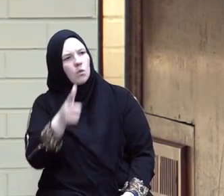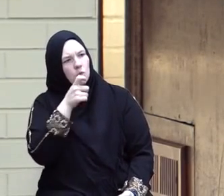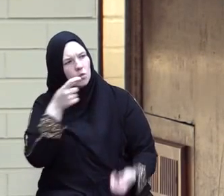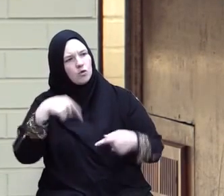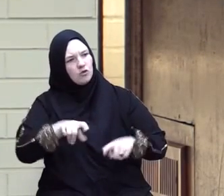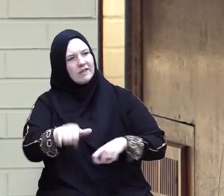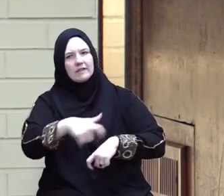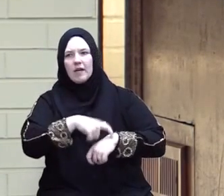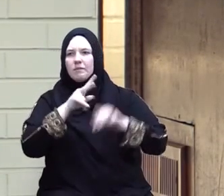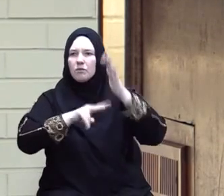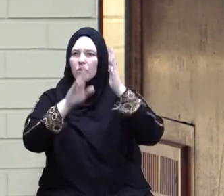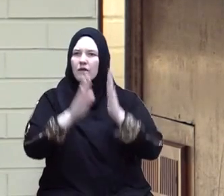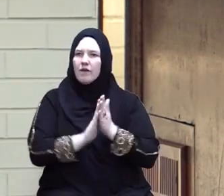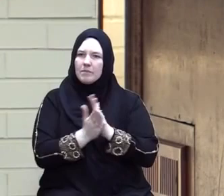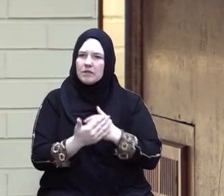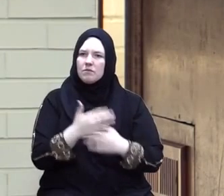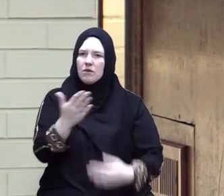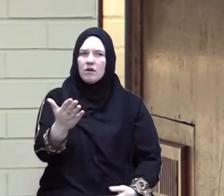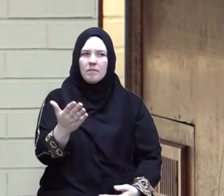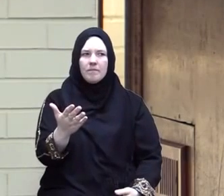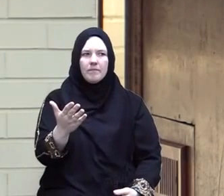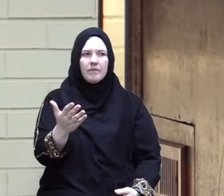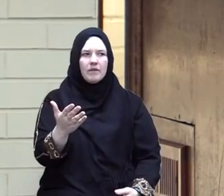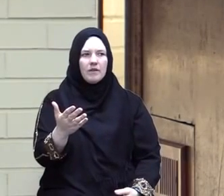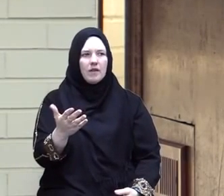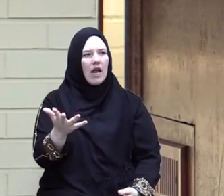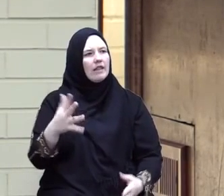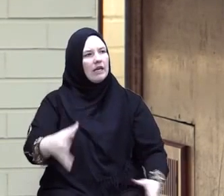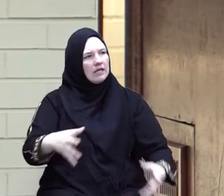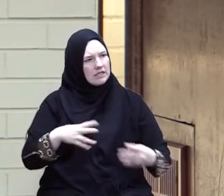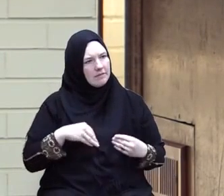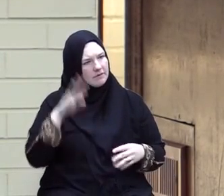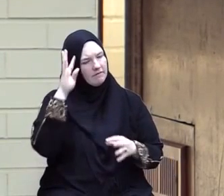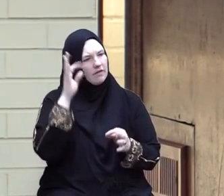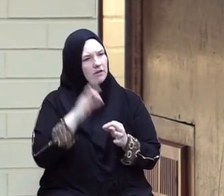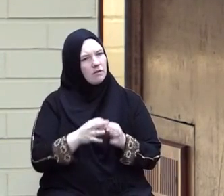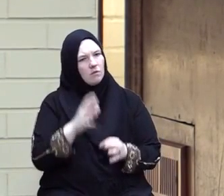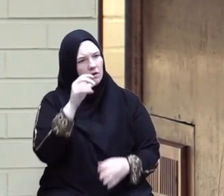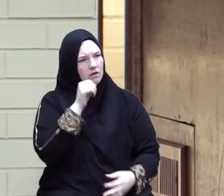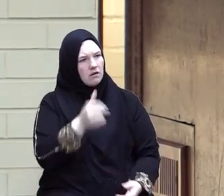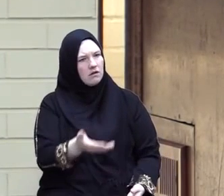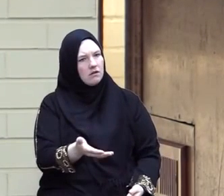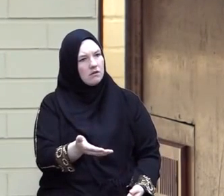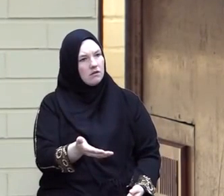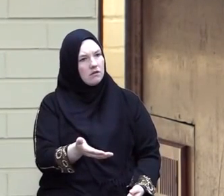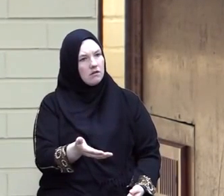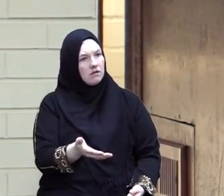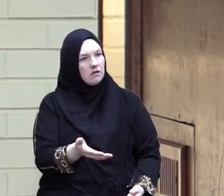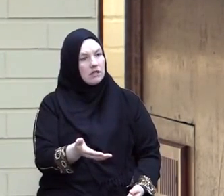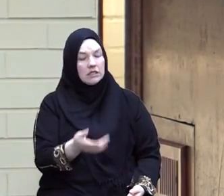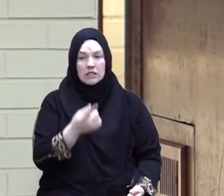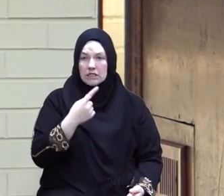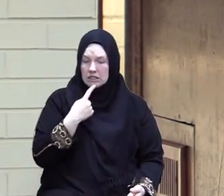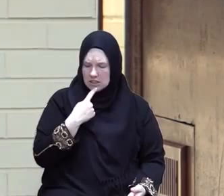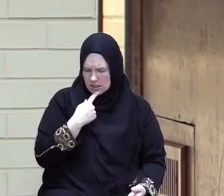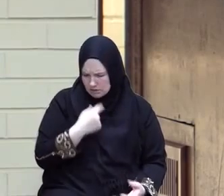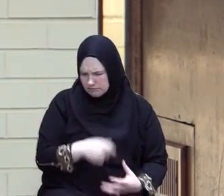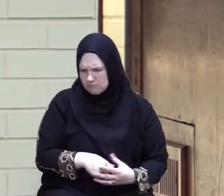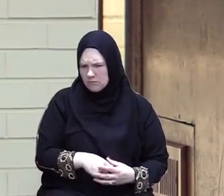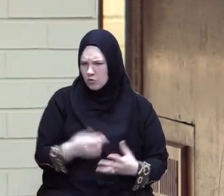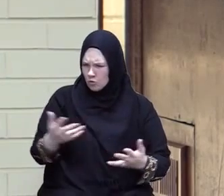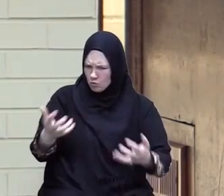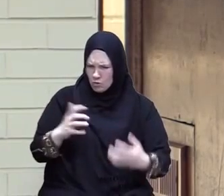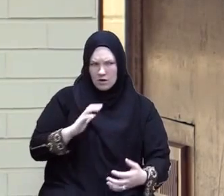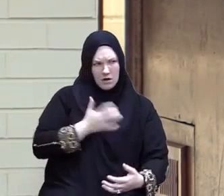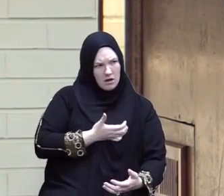Prophet sallallahu alaihi wasallam and they accepted faith. They say, do you want us